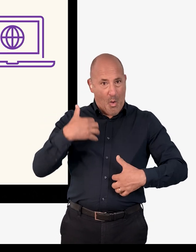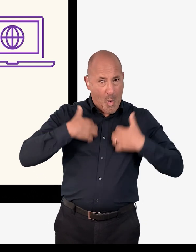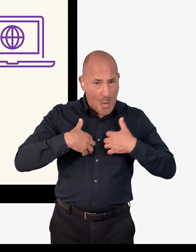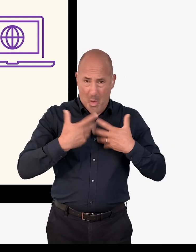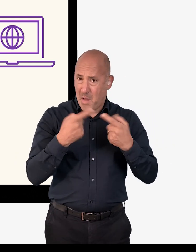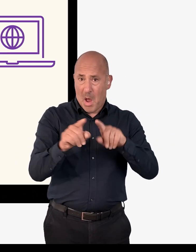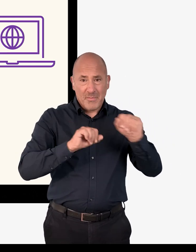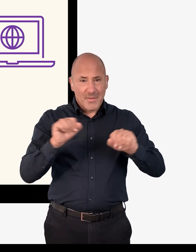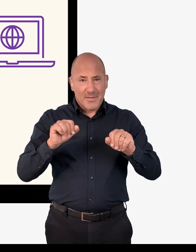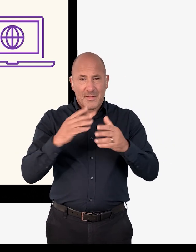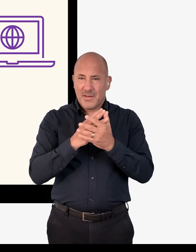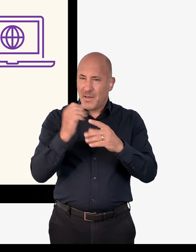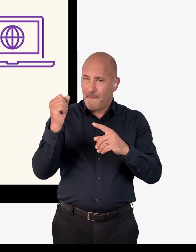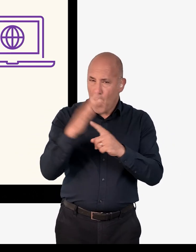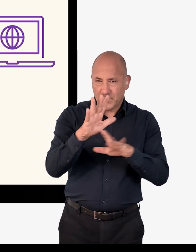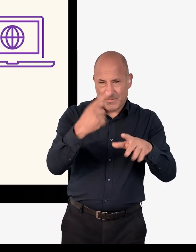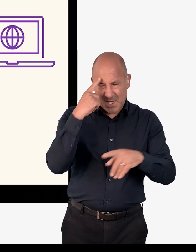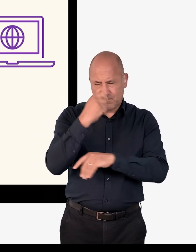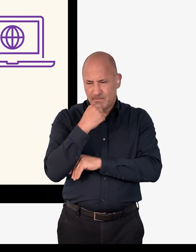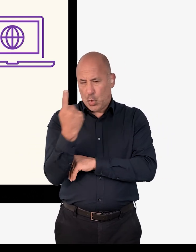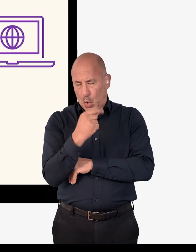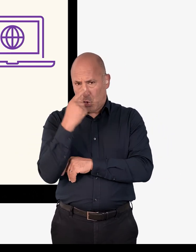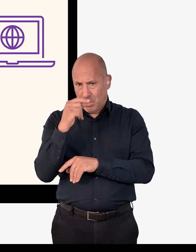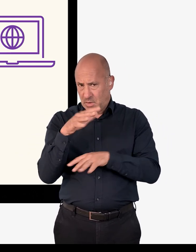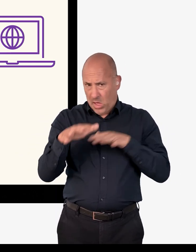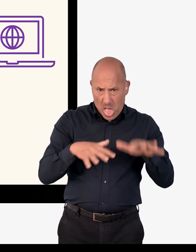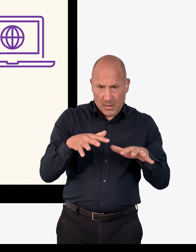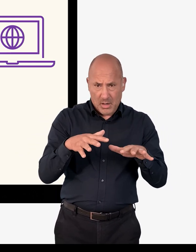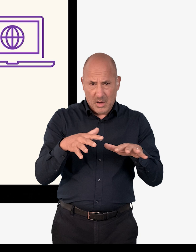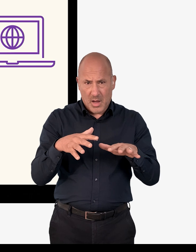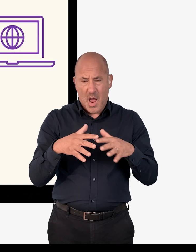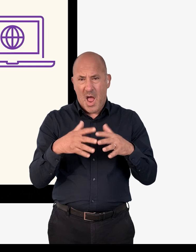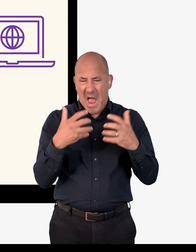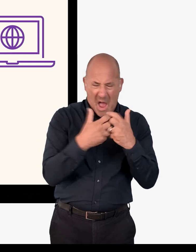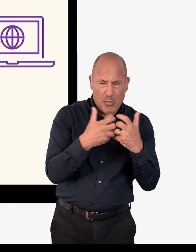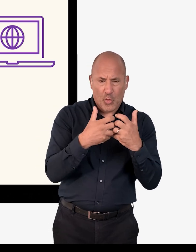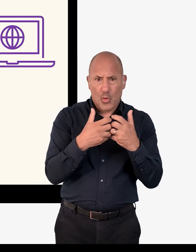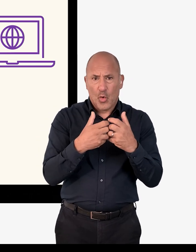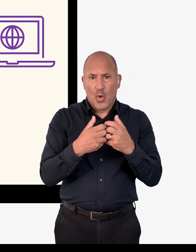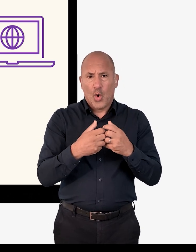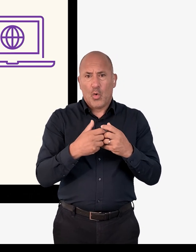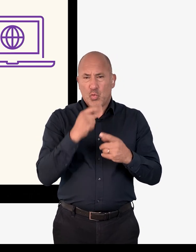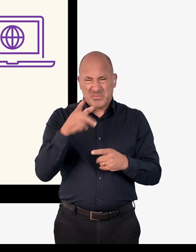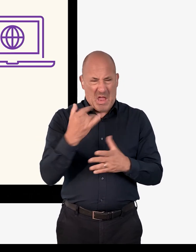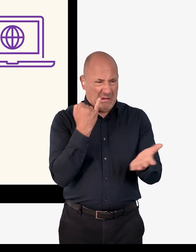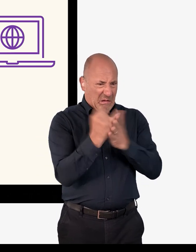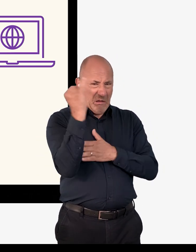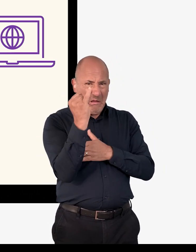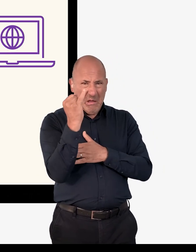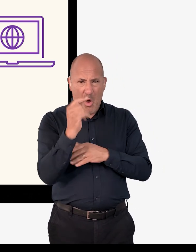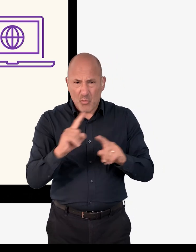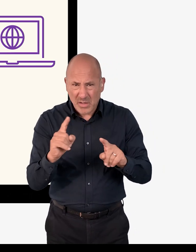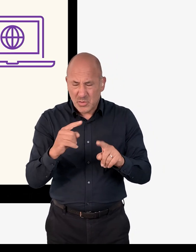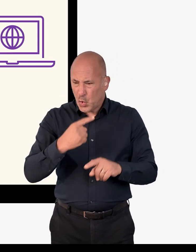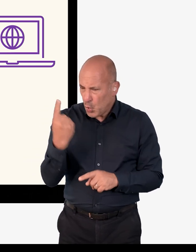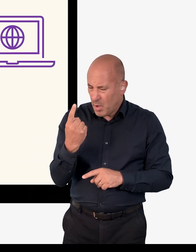lots of different ways. It's really important to think through who is going to be impacted and how. Is